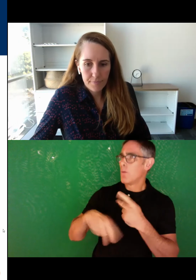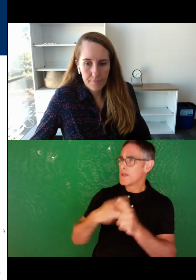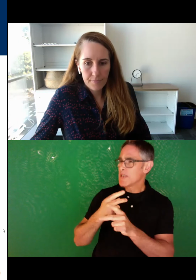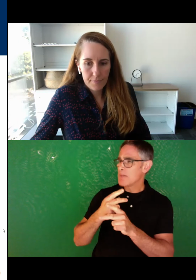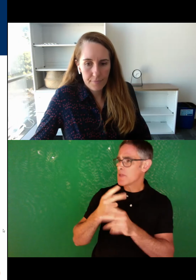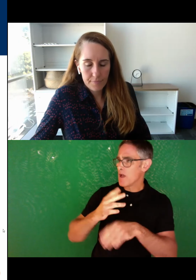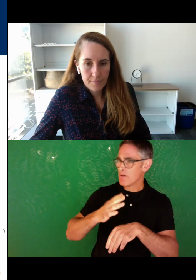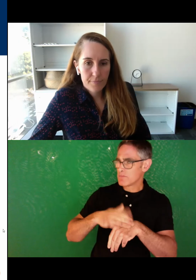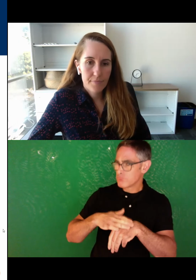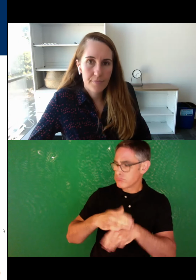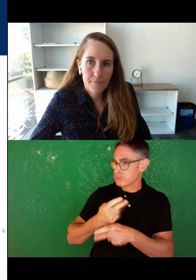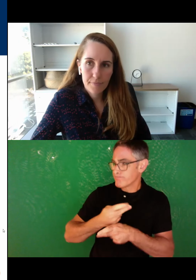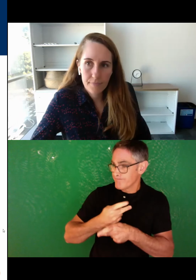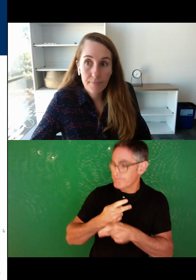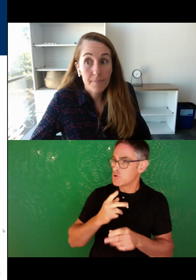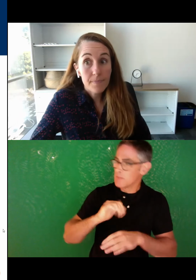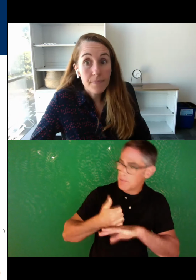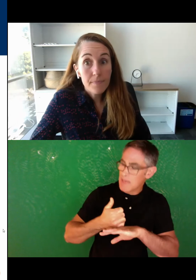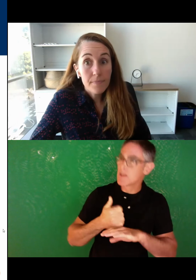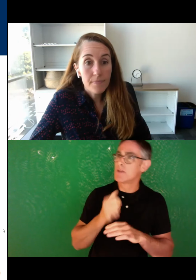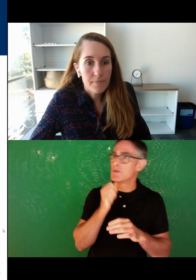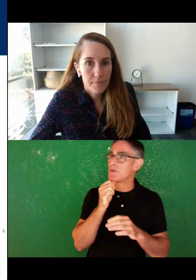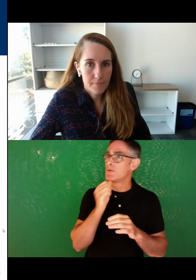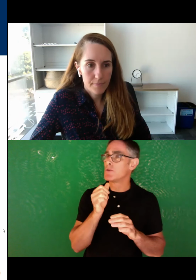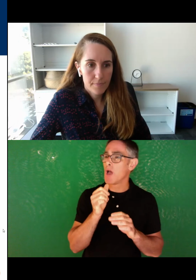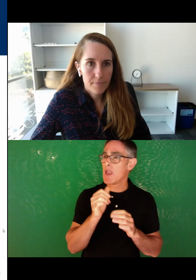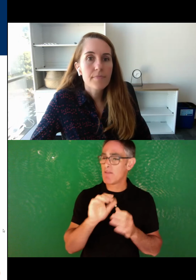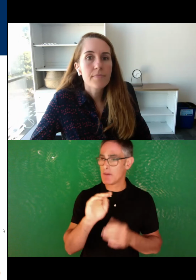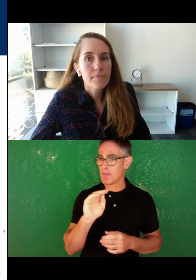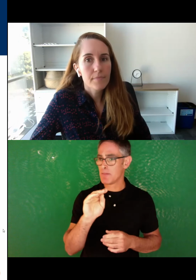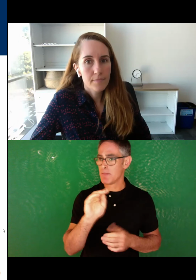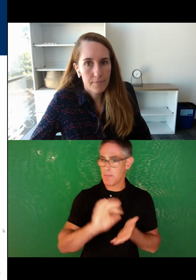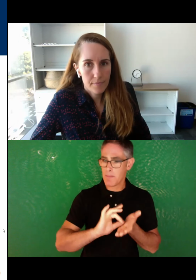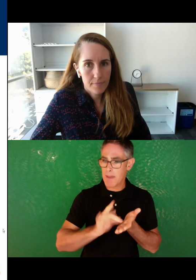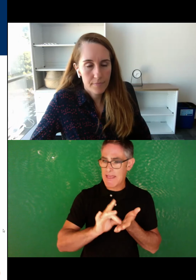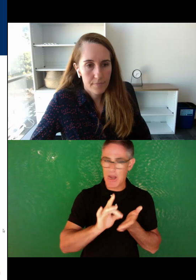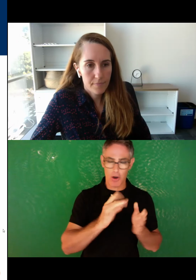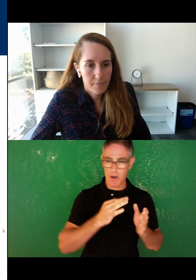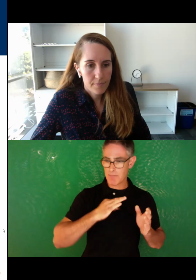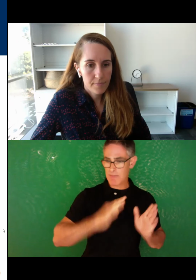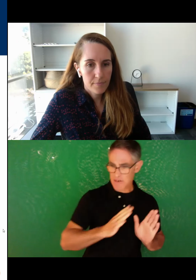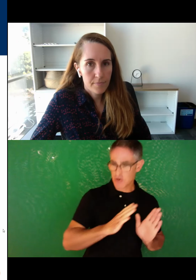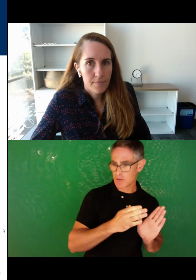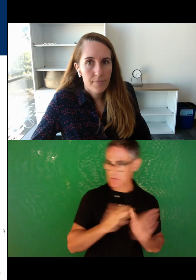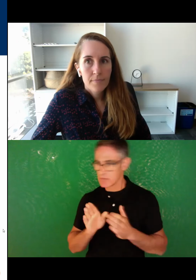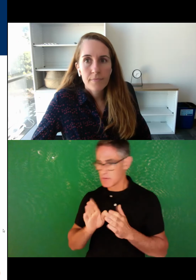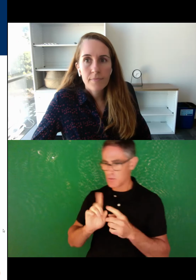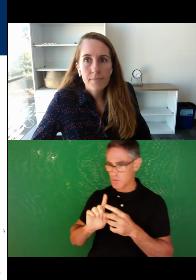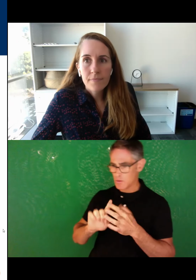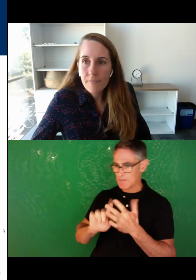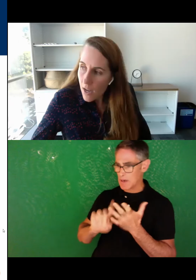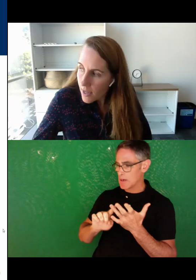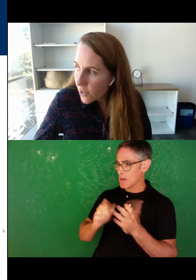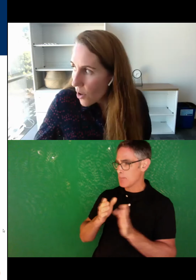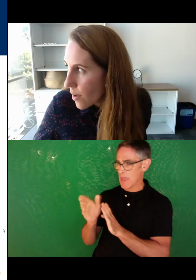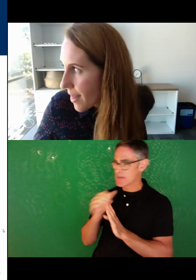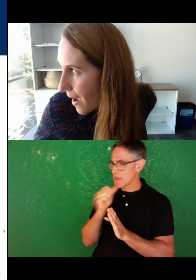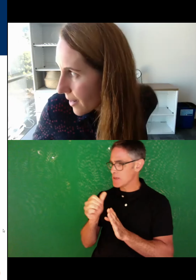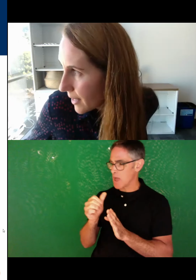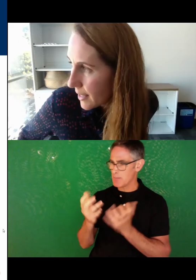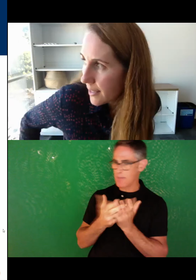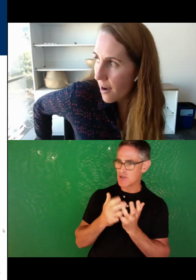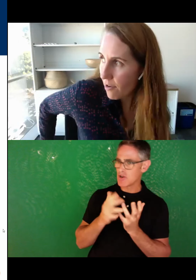place so as not to steer Medicare beneficiaries into plans that may not be appropriate for their healthcare needs?